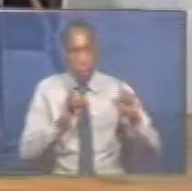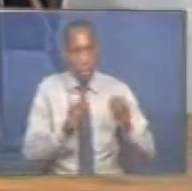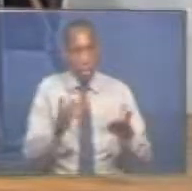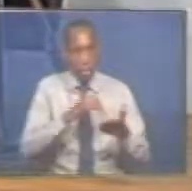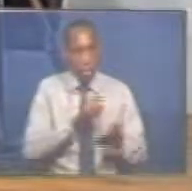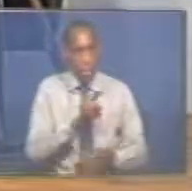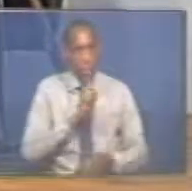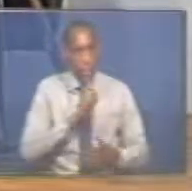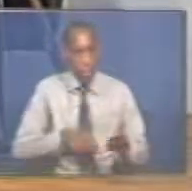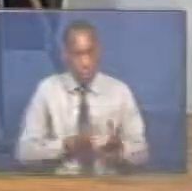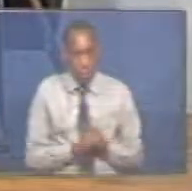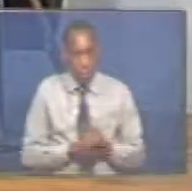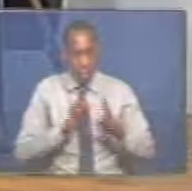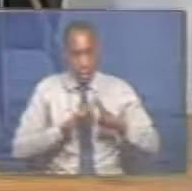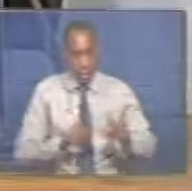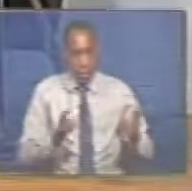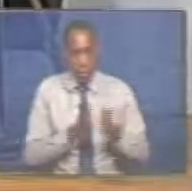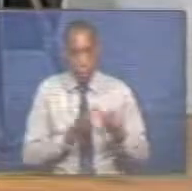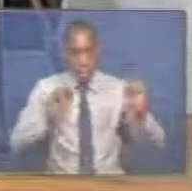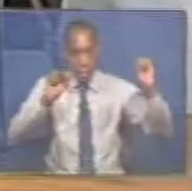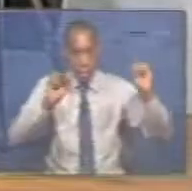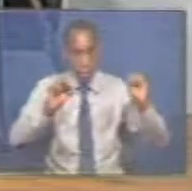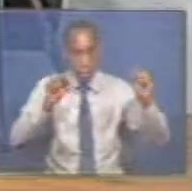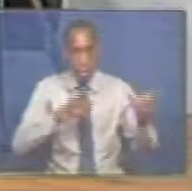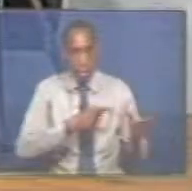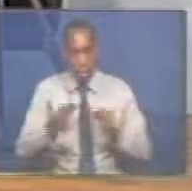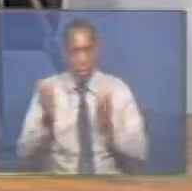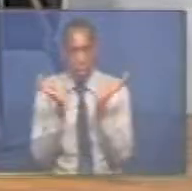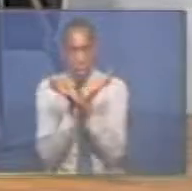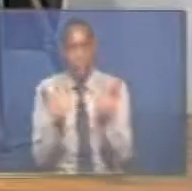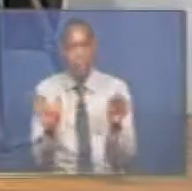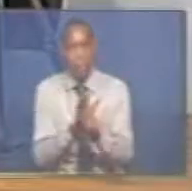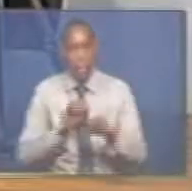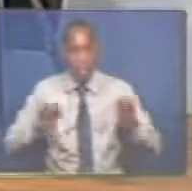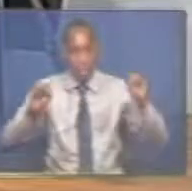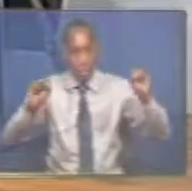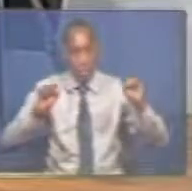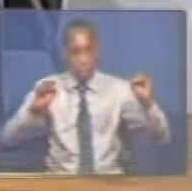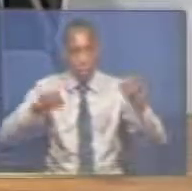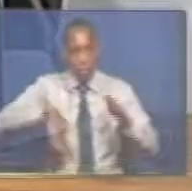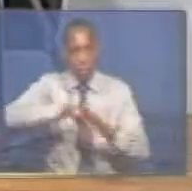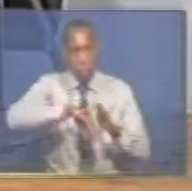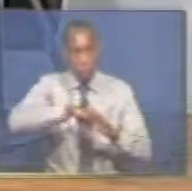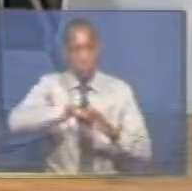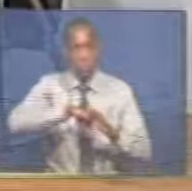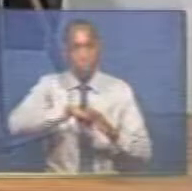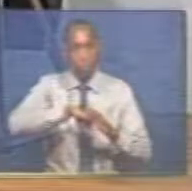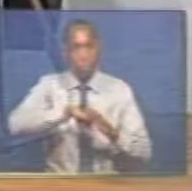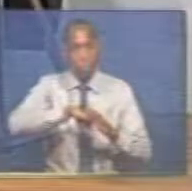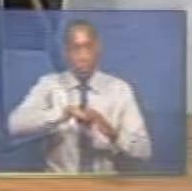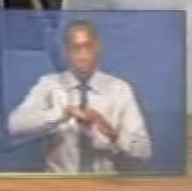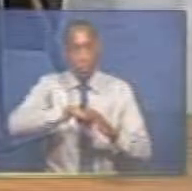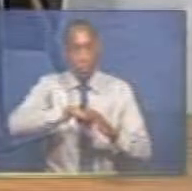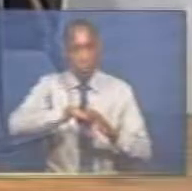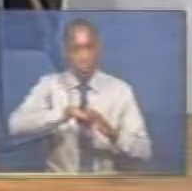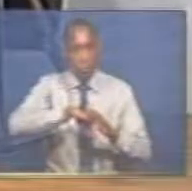that it all starts with the fans going out to the stadium, filling the stadiums, and supporting the footballers, which develops the sport,